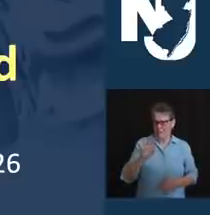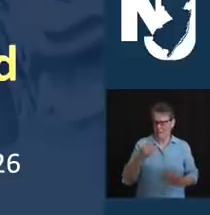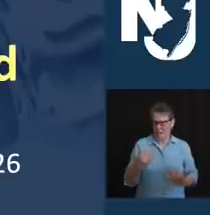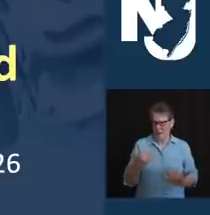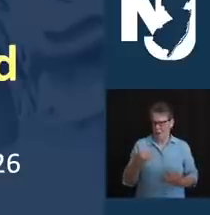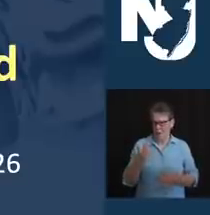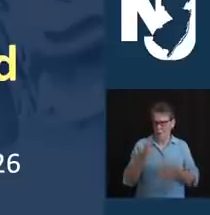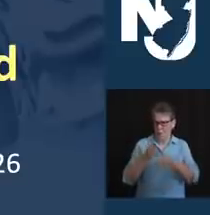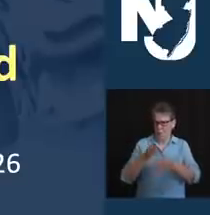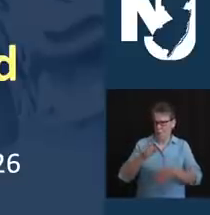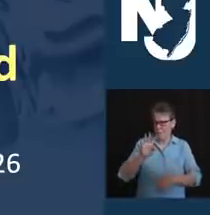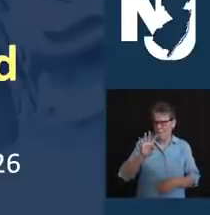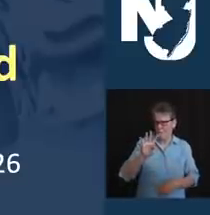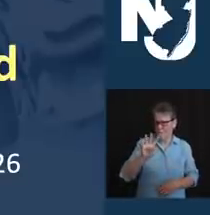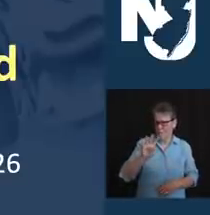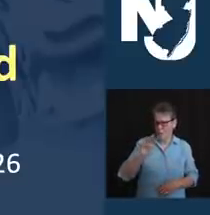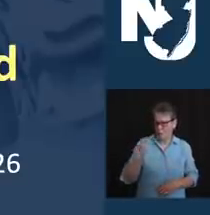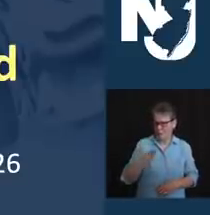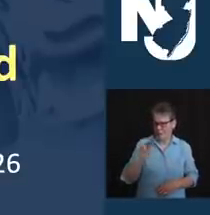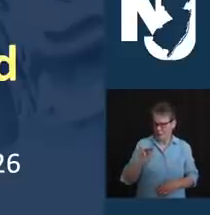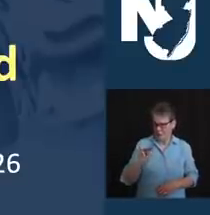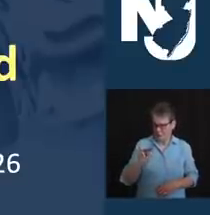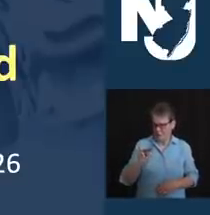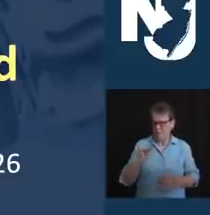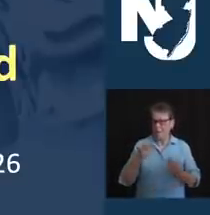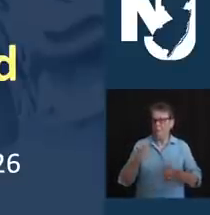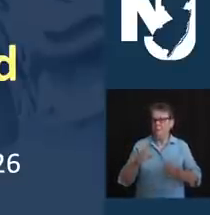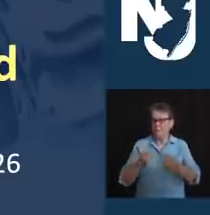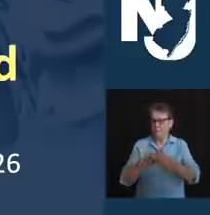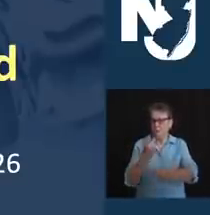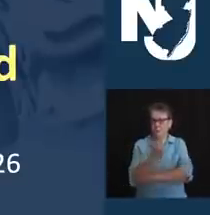doses, and that number today is